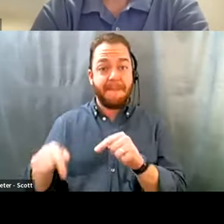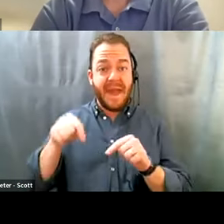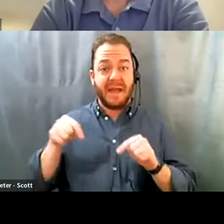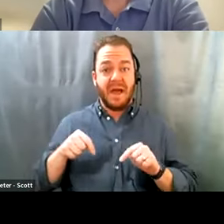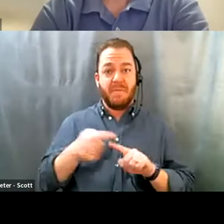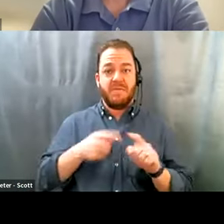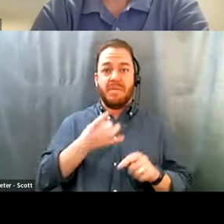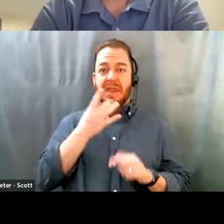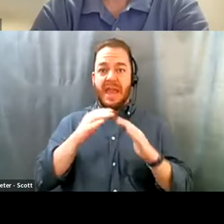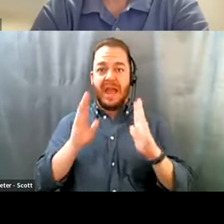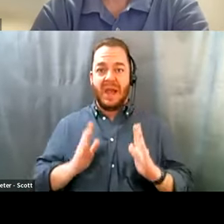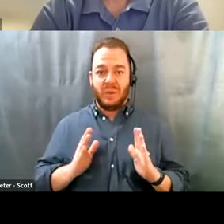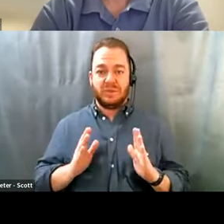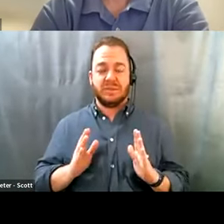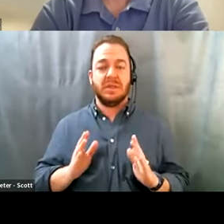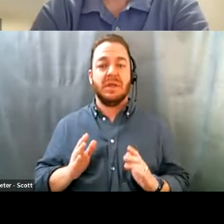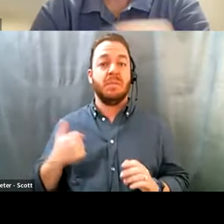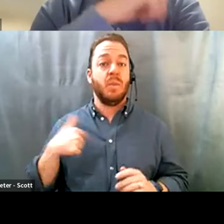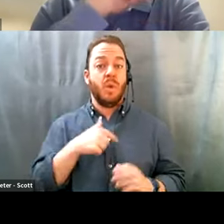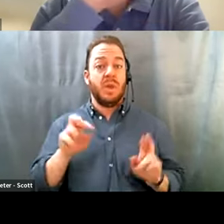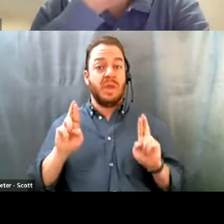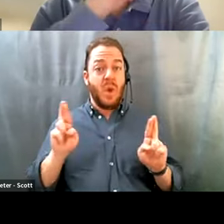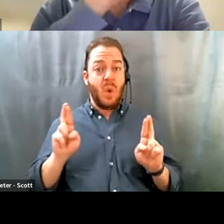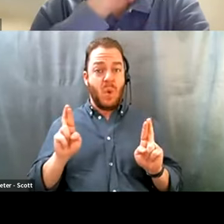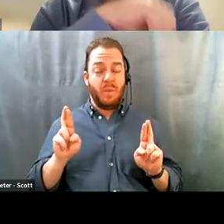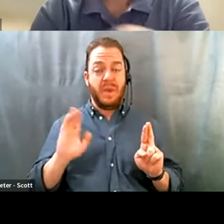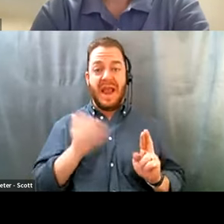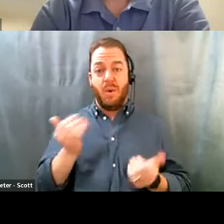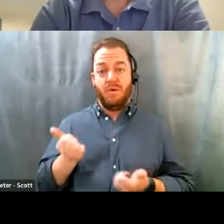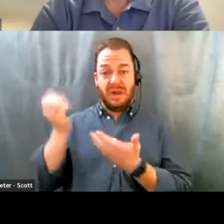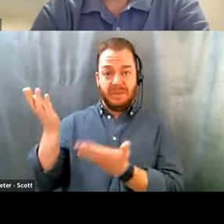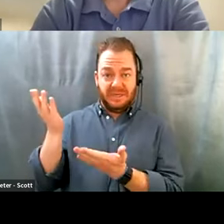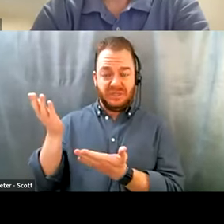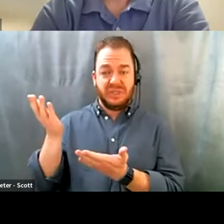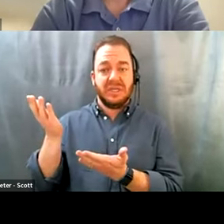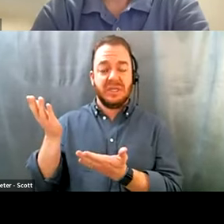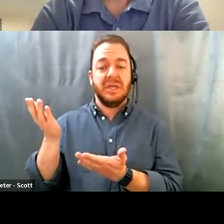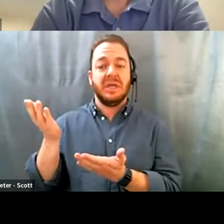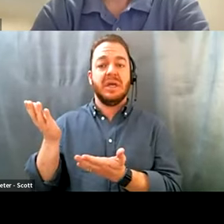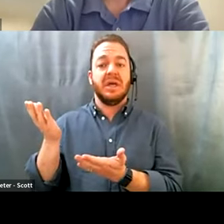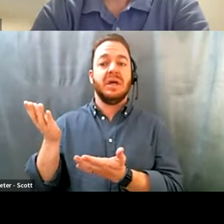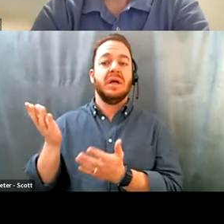lighthouse, what we would hope to do, I think, in our recommendation is to